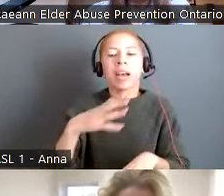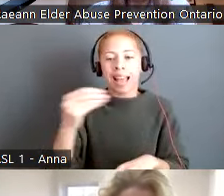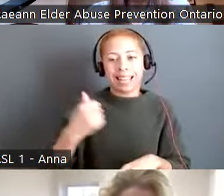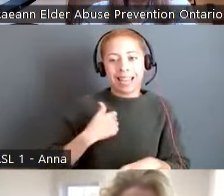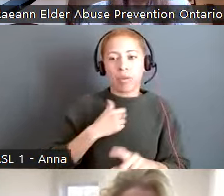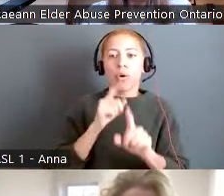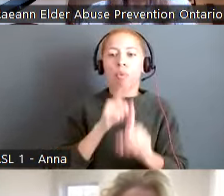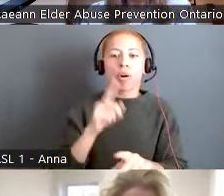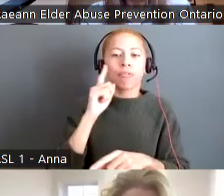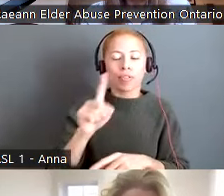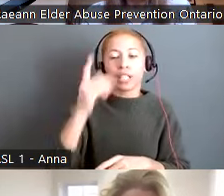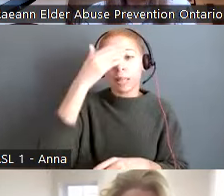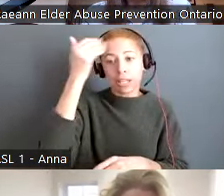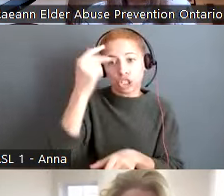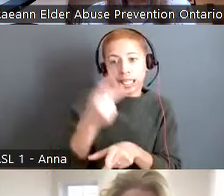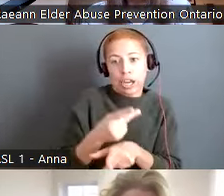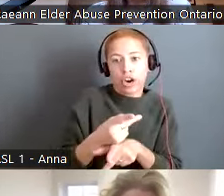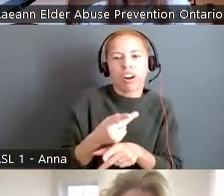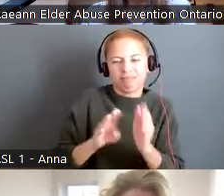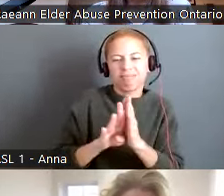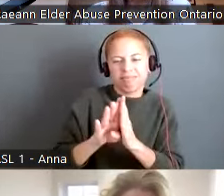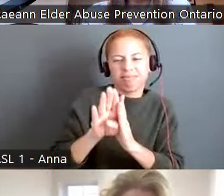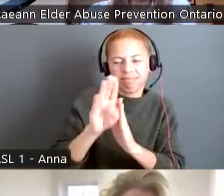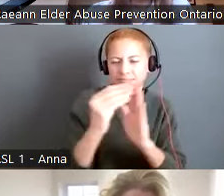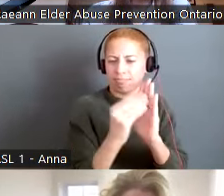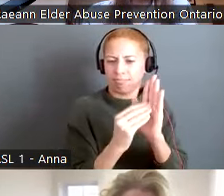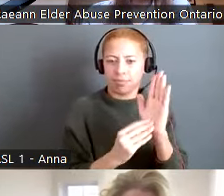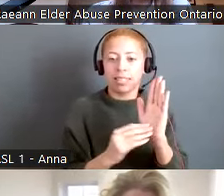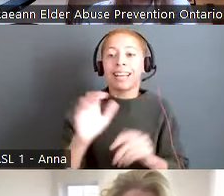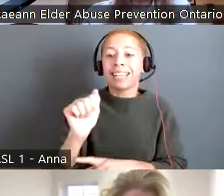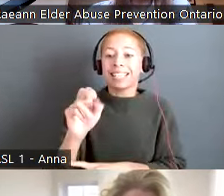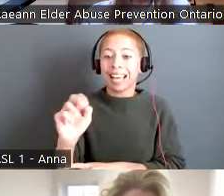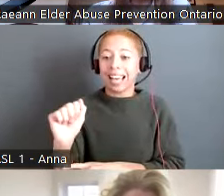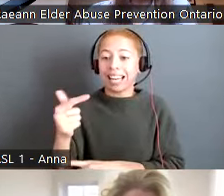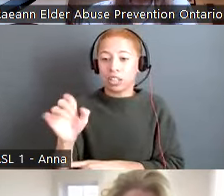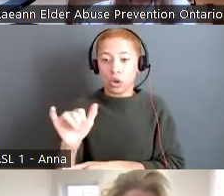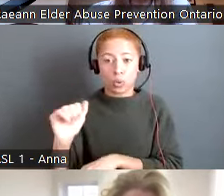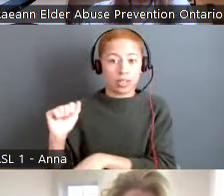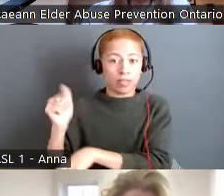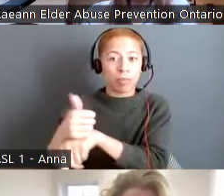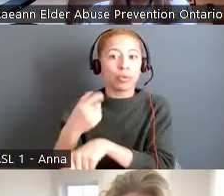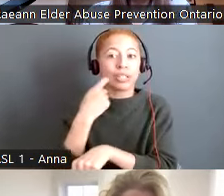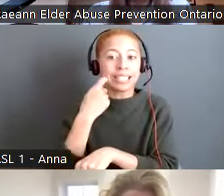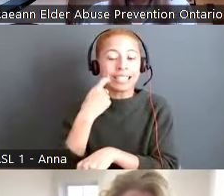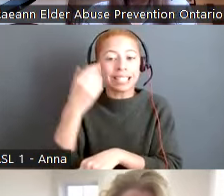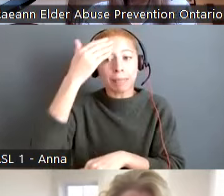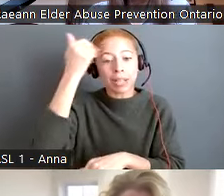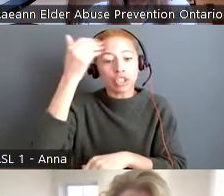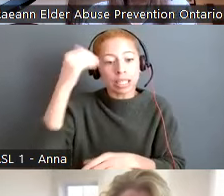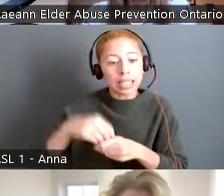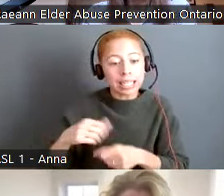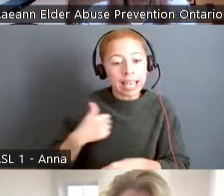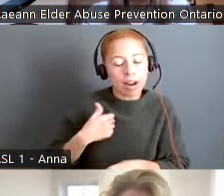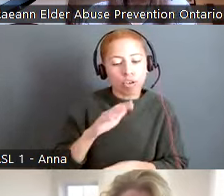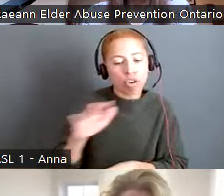dementia care. And alongside with that, the CanAge developed the recent Dementiain Canada Cross-Country Report